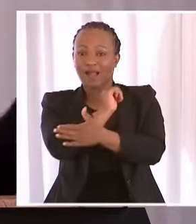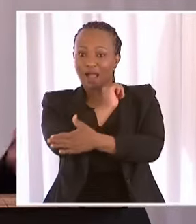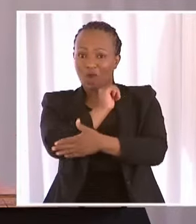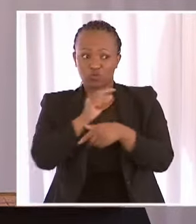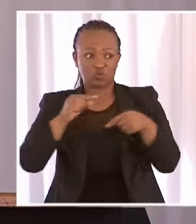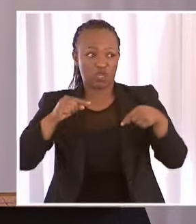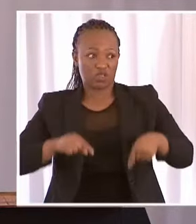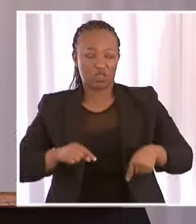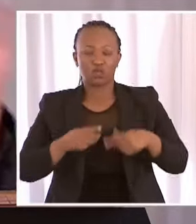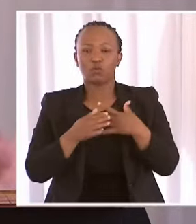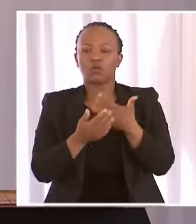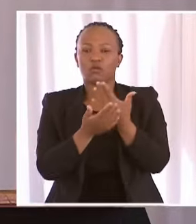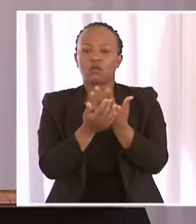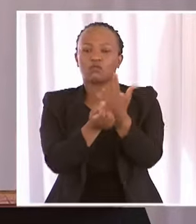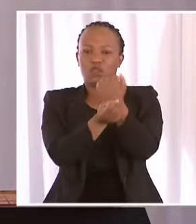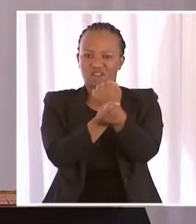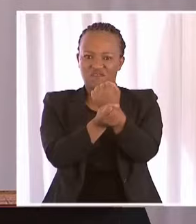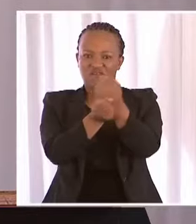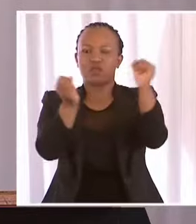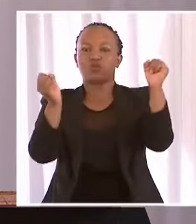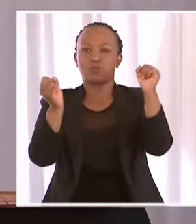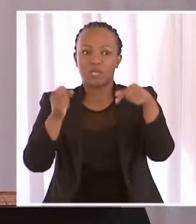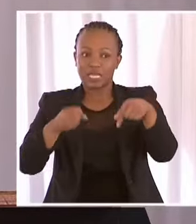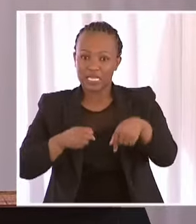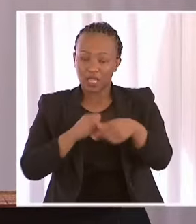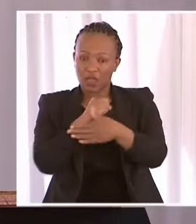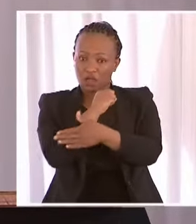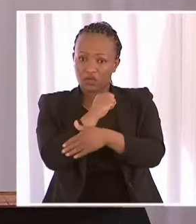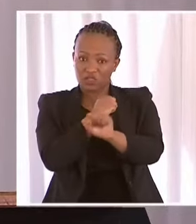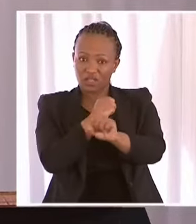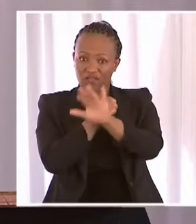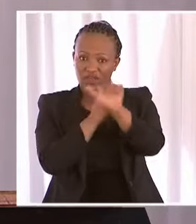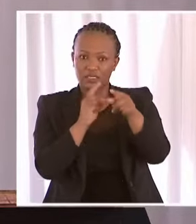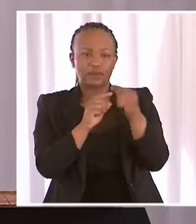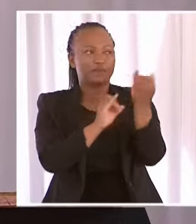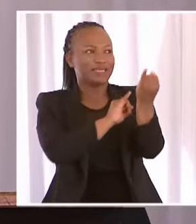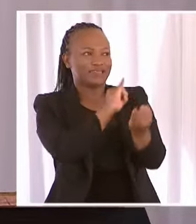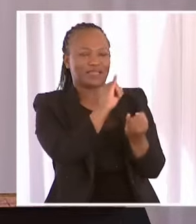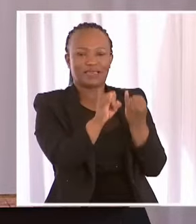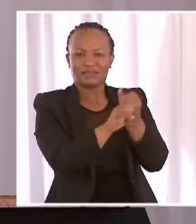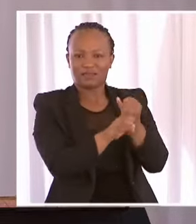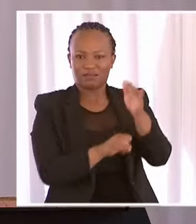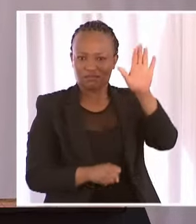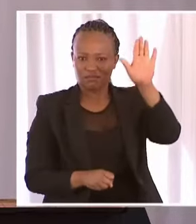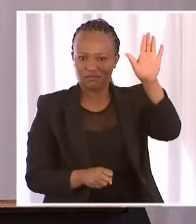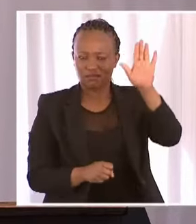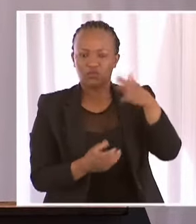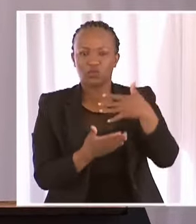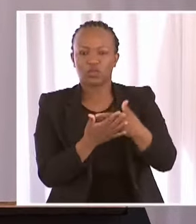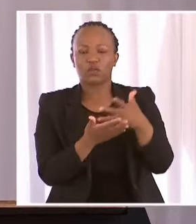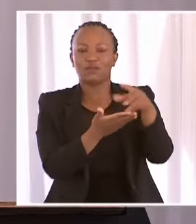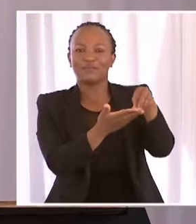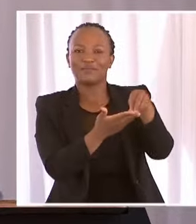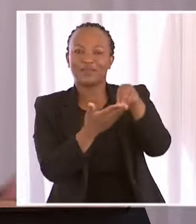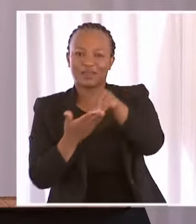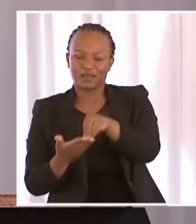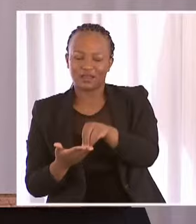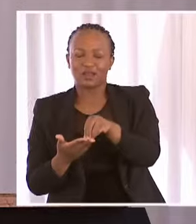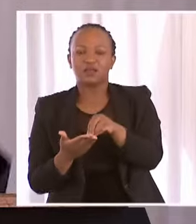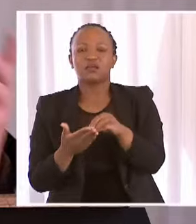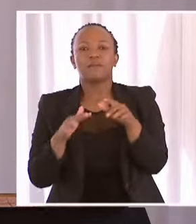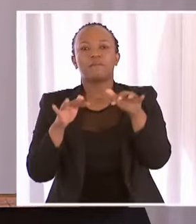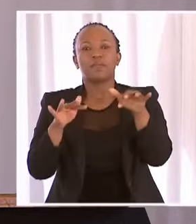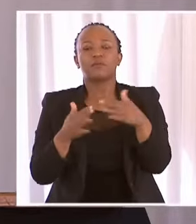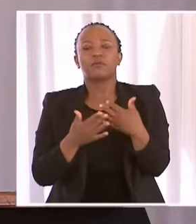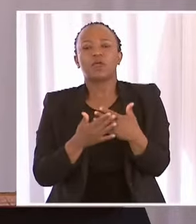and beyond in terms of the National Democratic Revolution, so that we should bring the